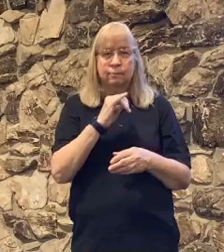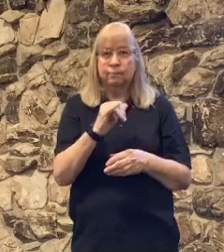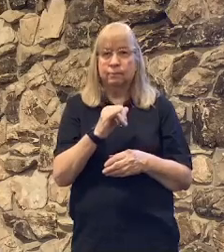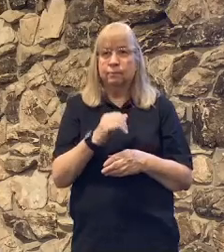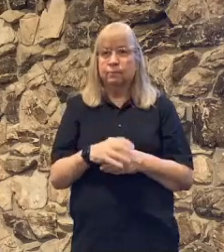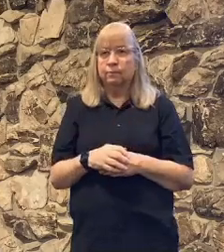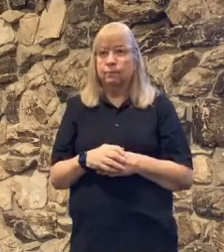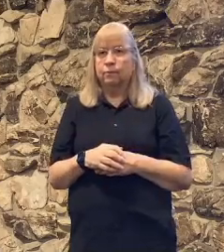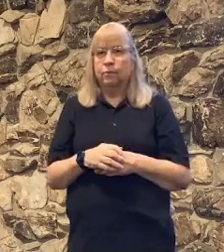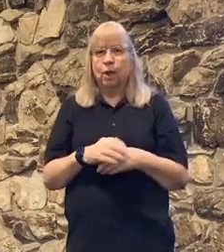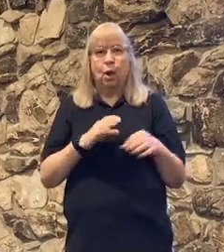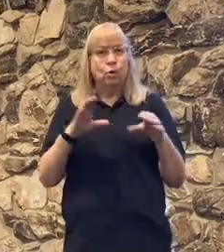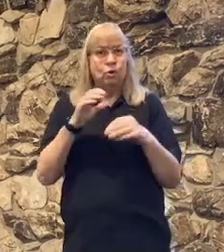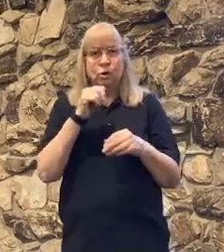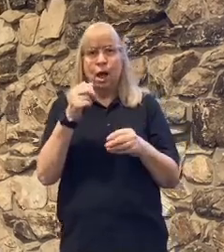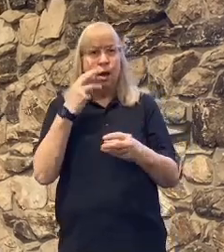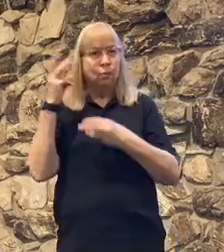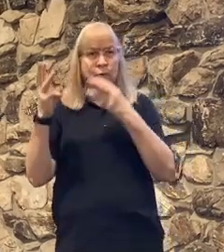Don't worry.